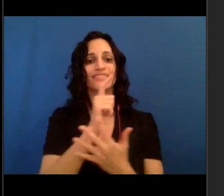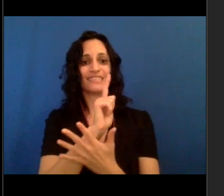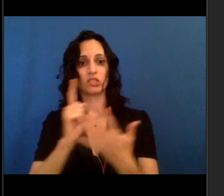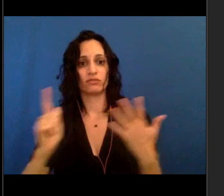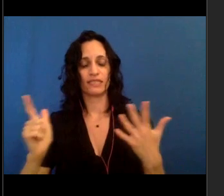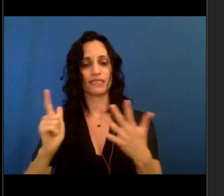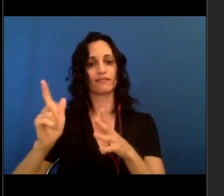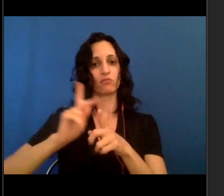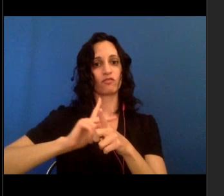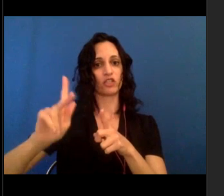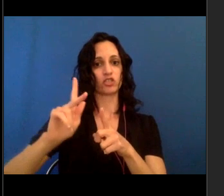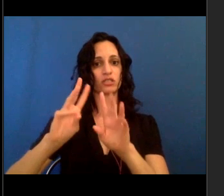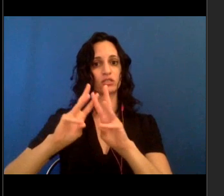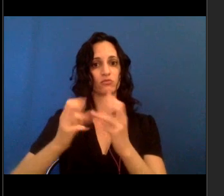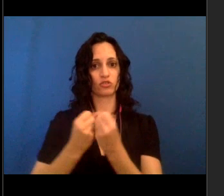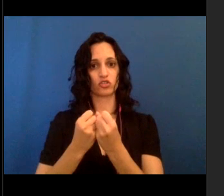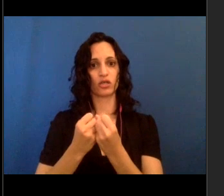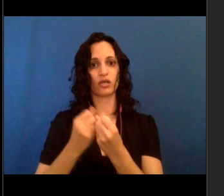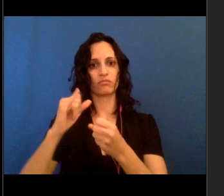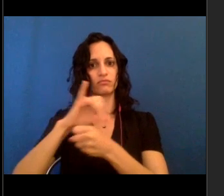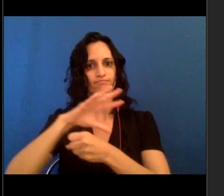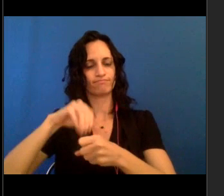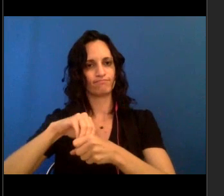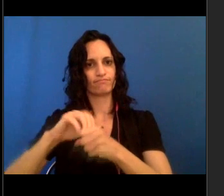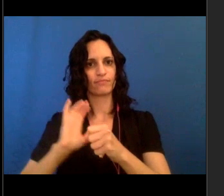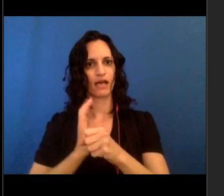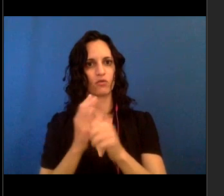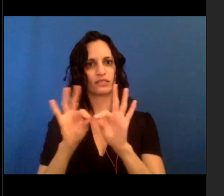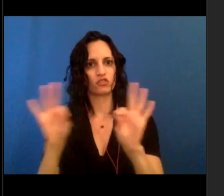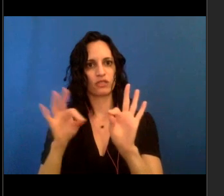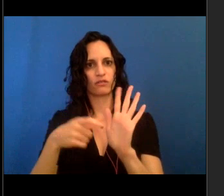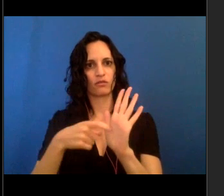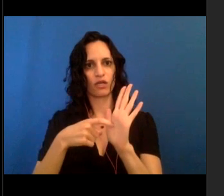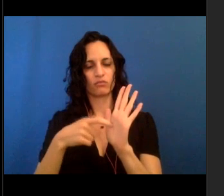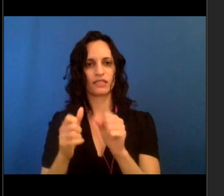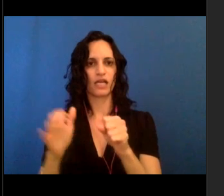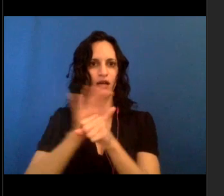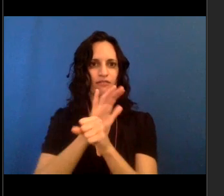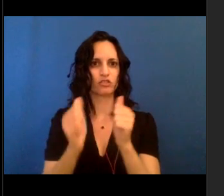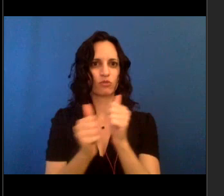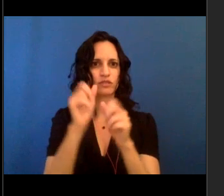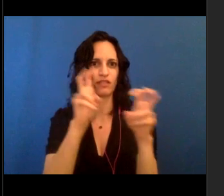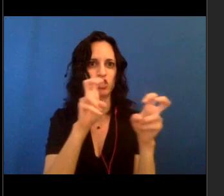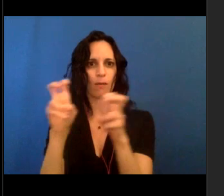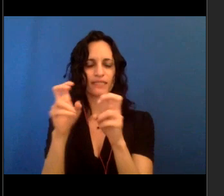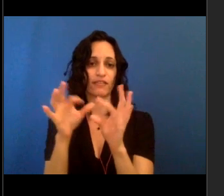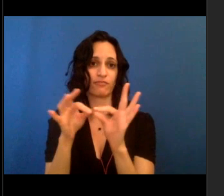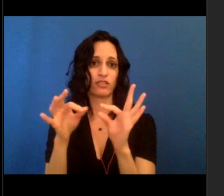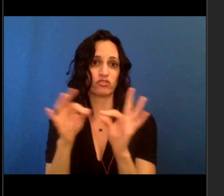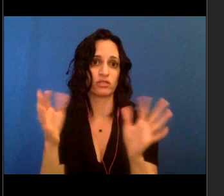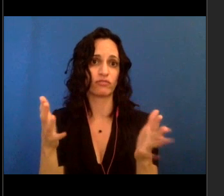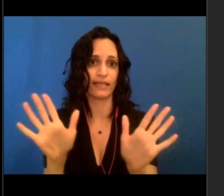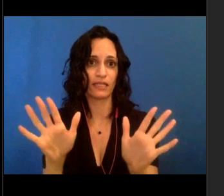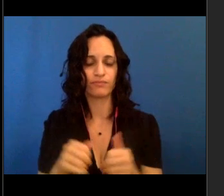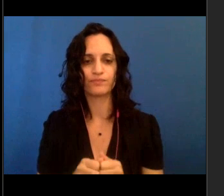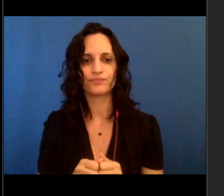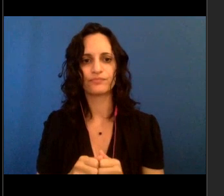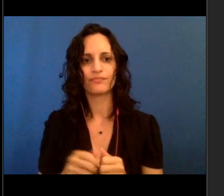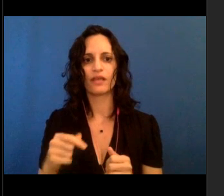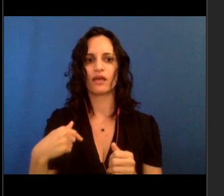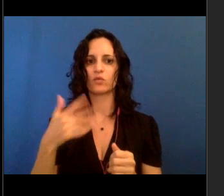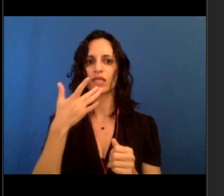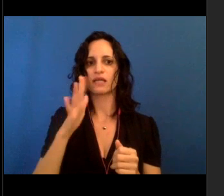of our degree requirements. They cover most of the things that I mentioned before, if not all of them. And we're also lucky to have Professor